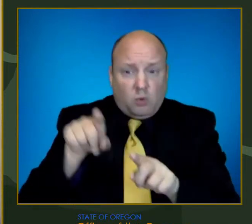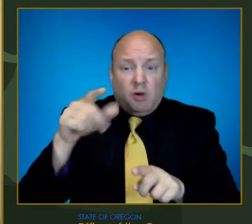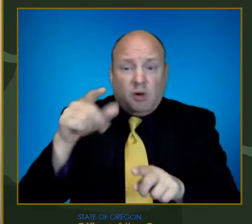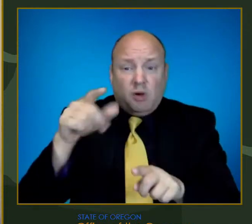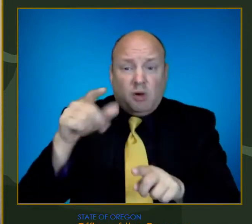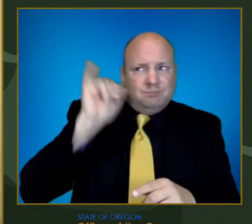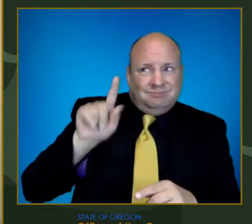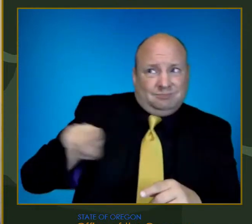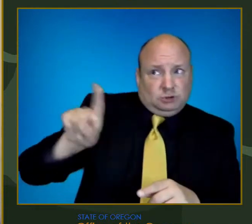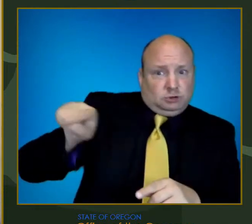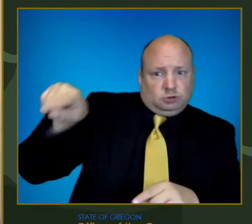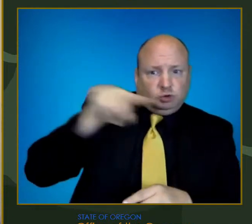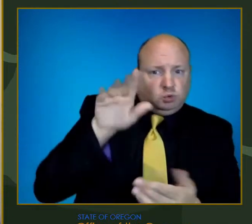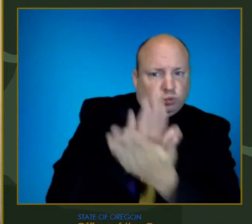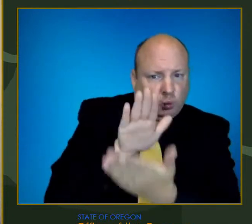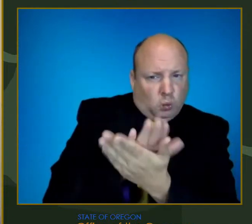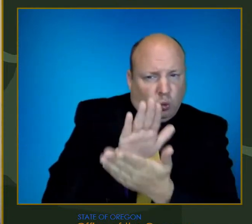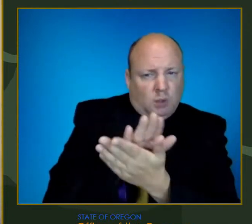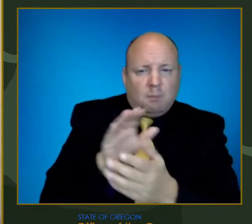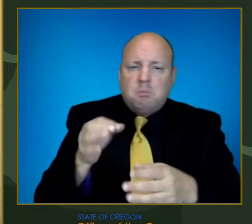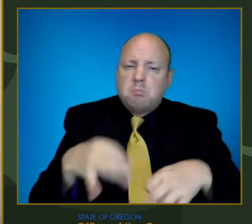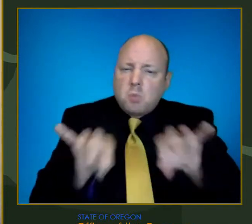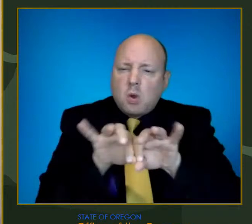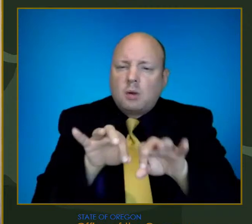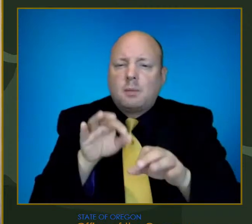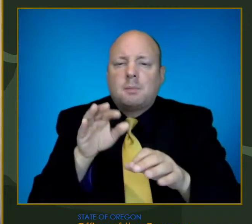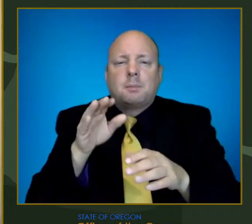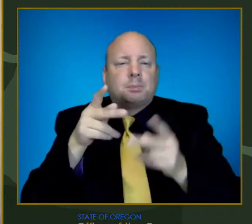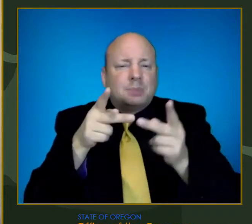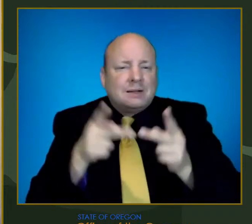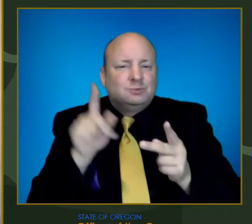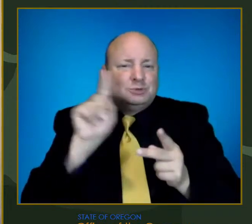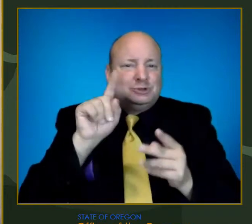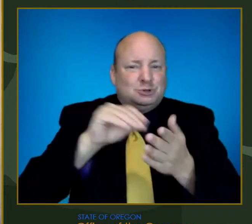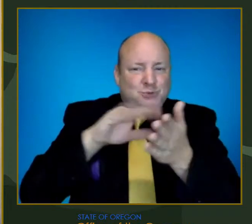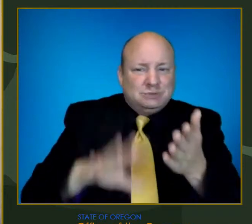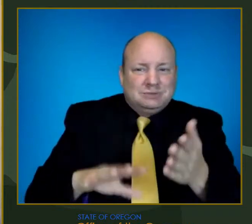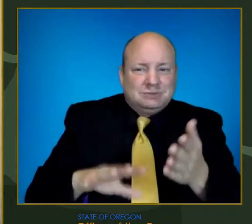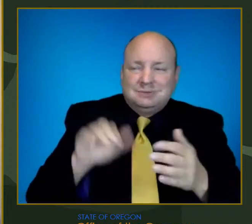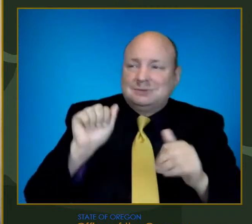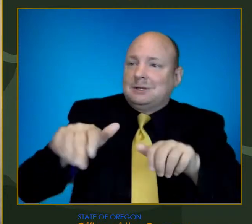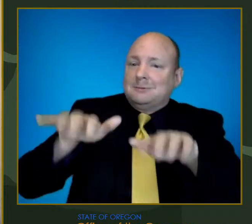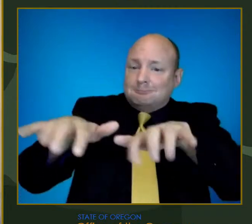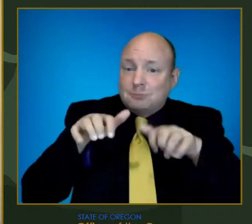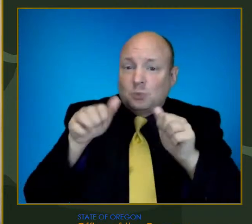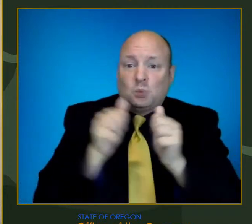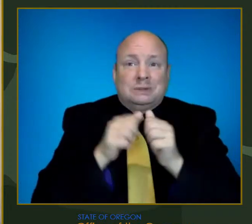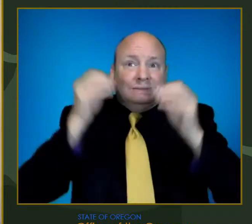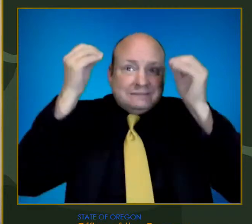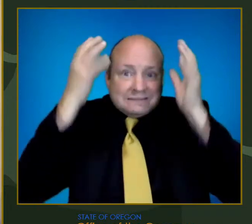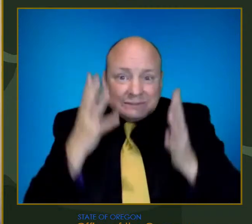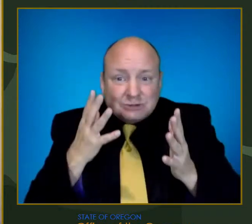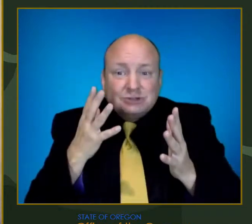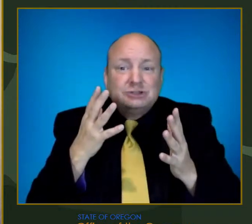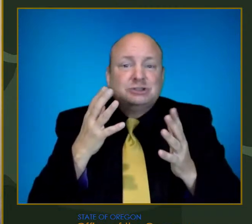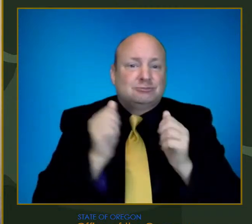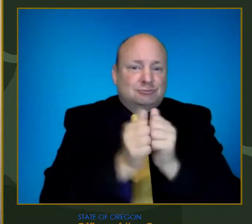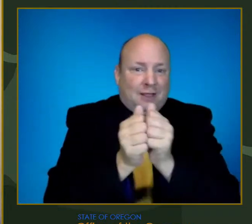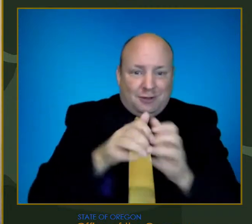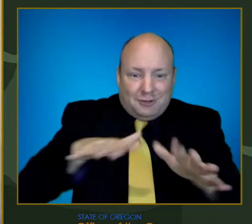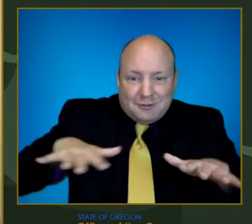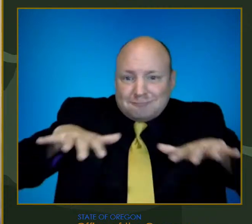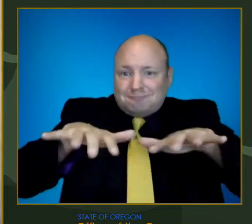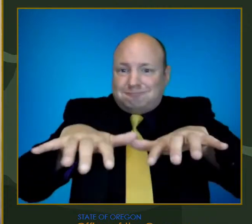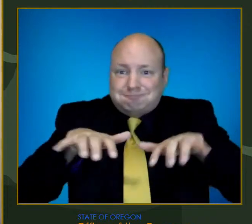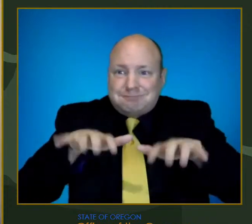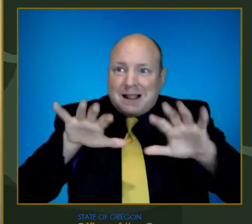place for students to be in front of talented teachers consistently and not impacted